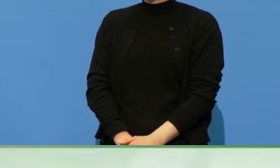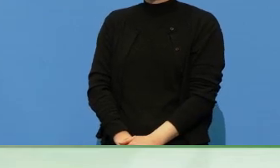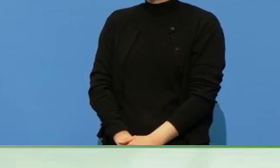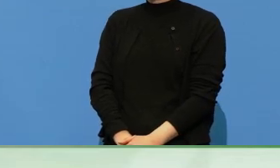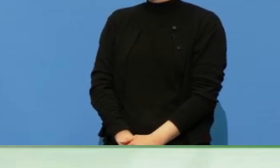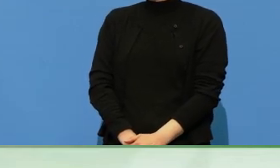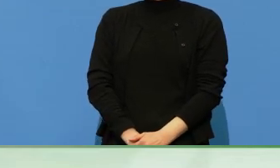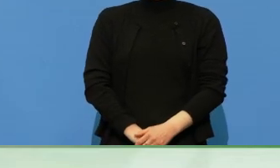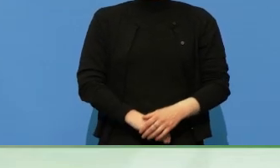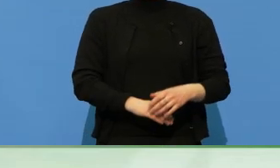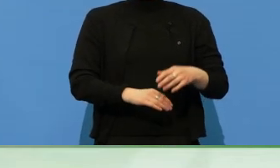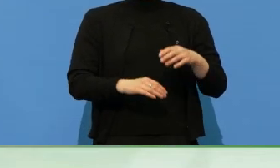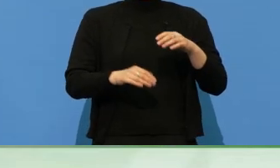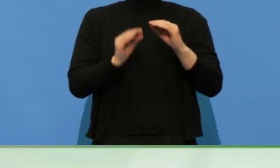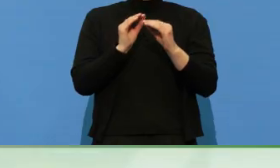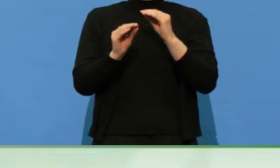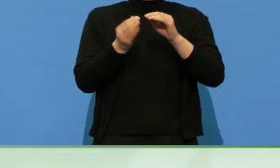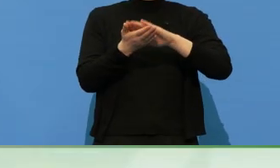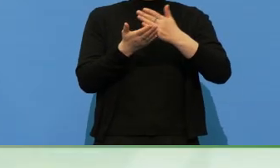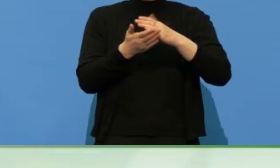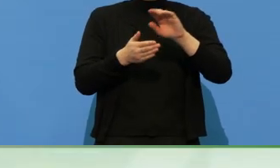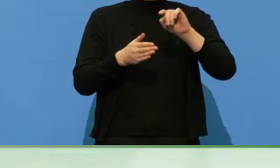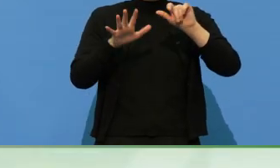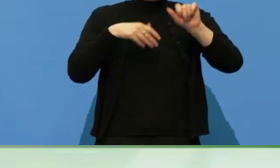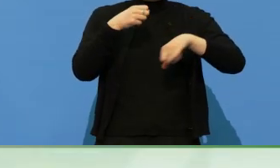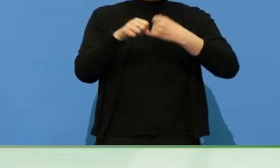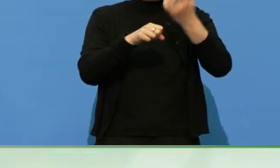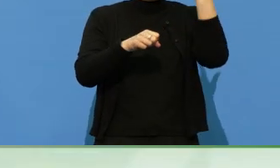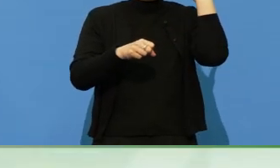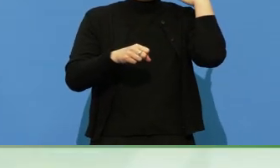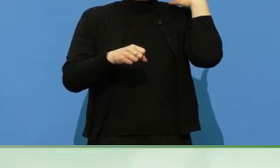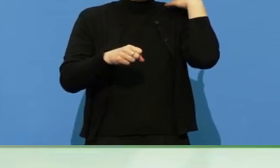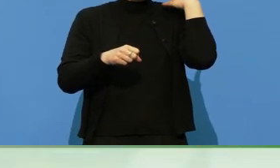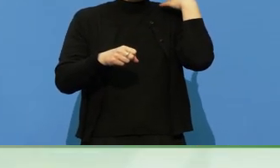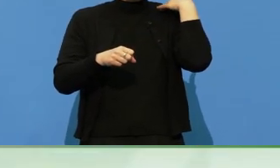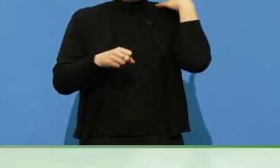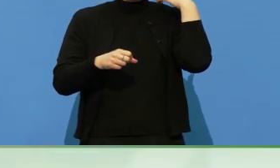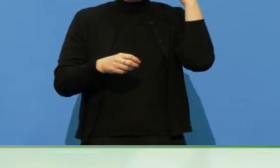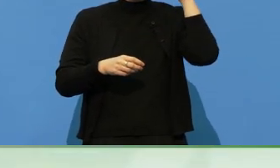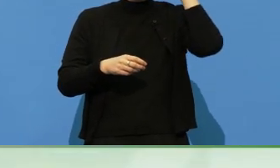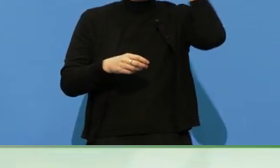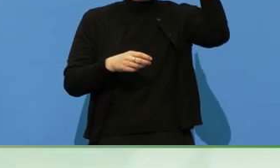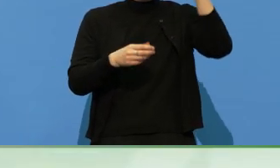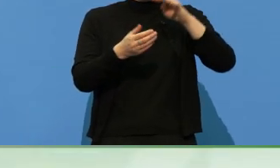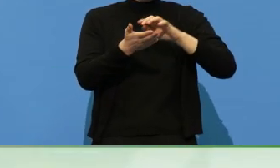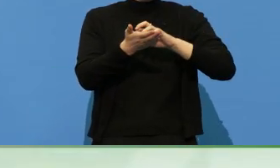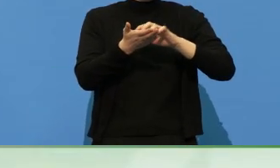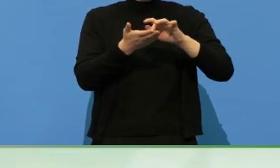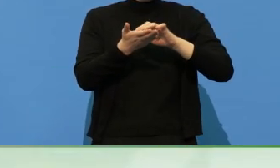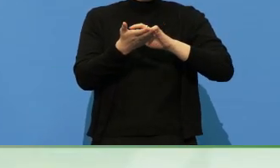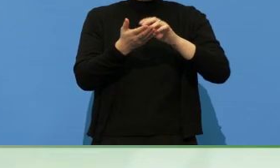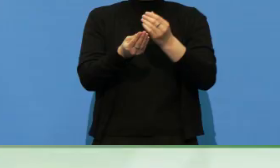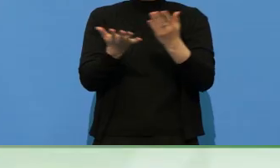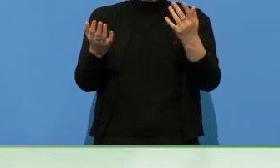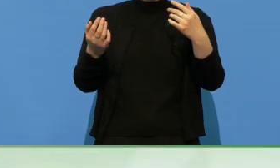old. So invent this code that event very quickly universal,